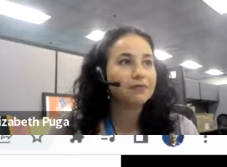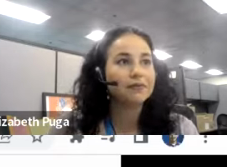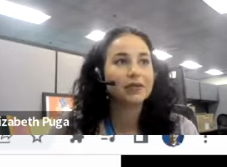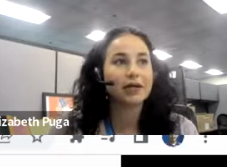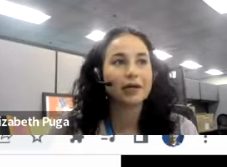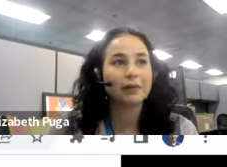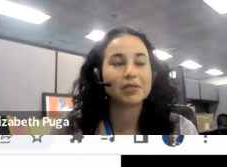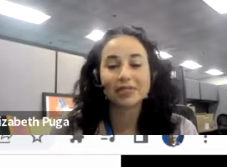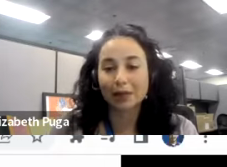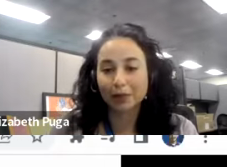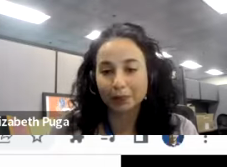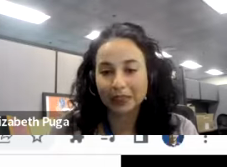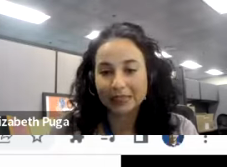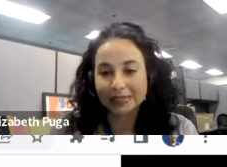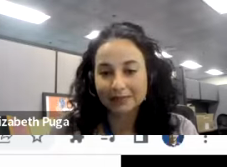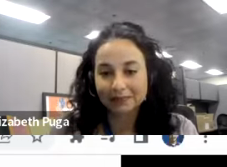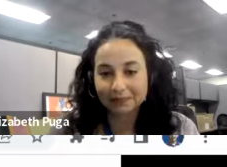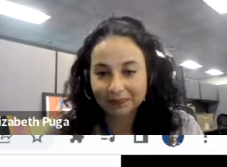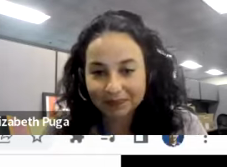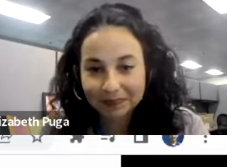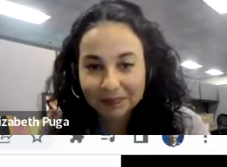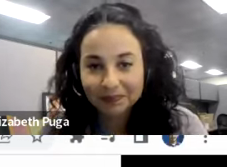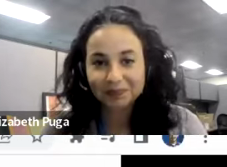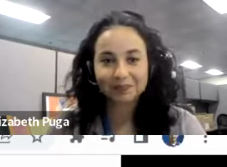have Summer, please.